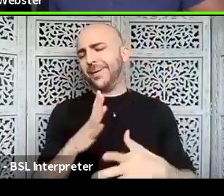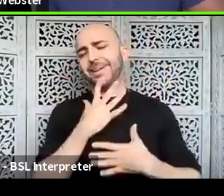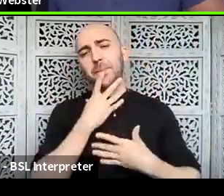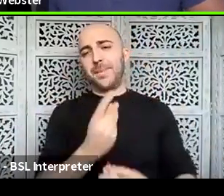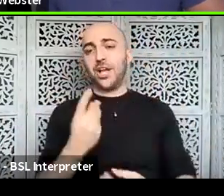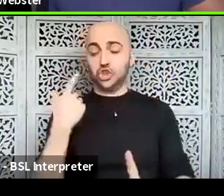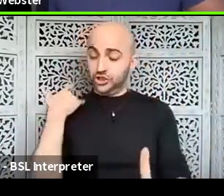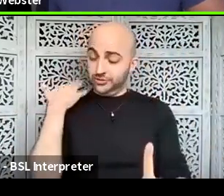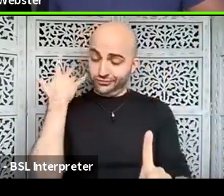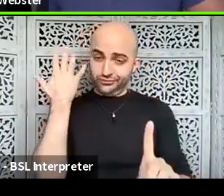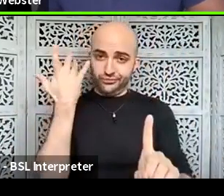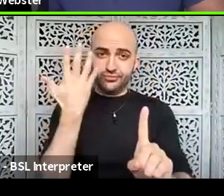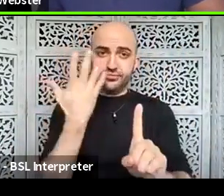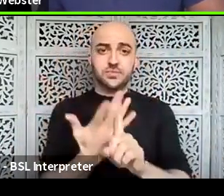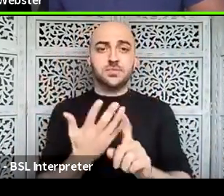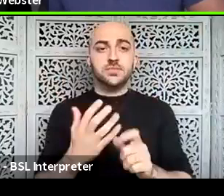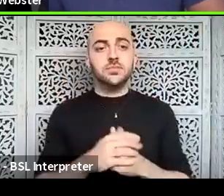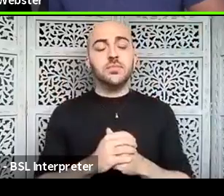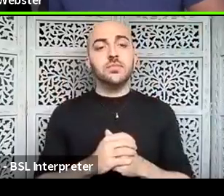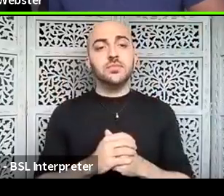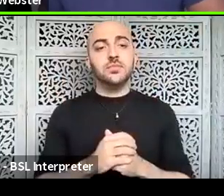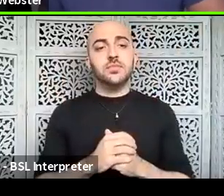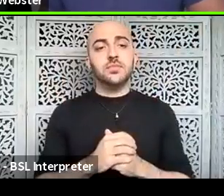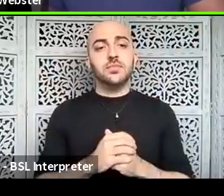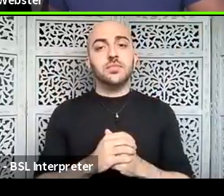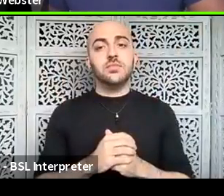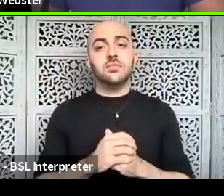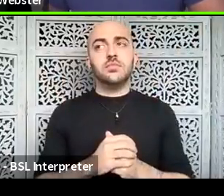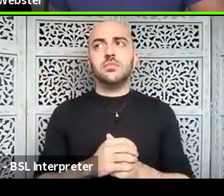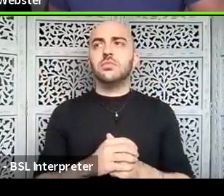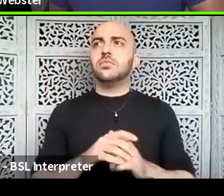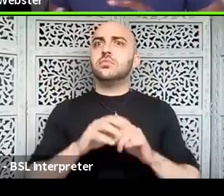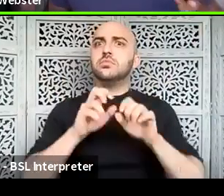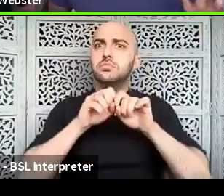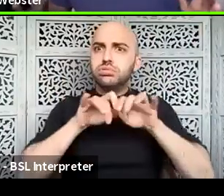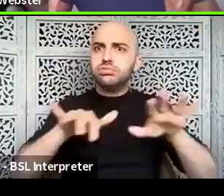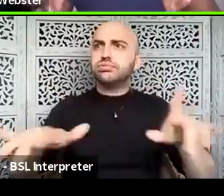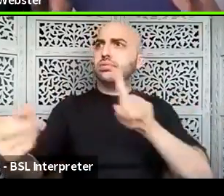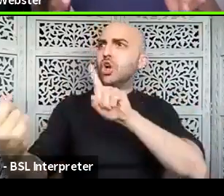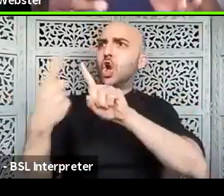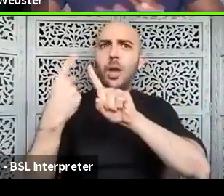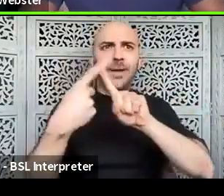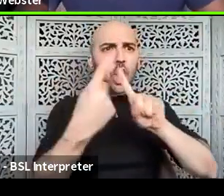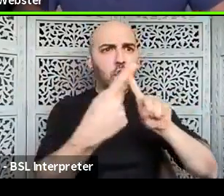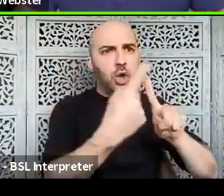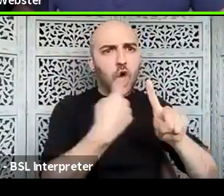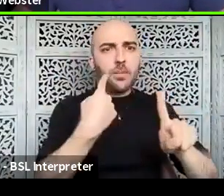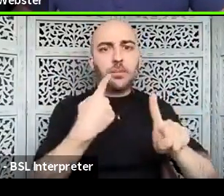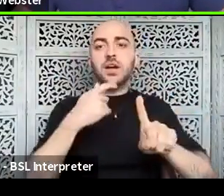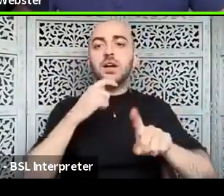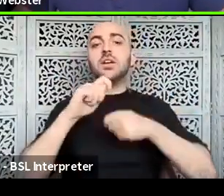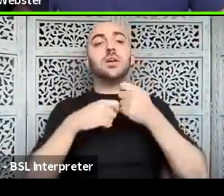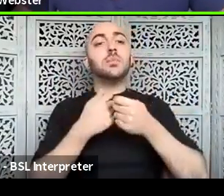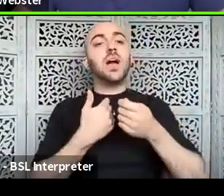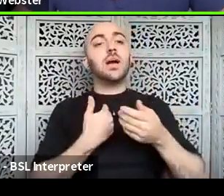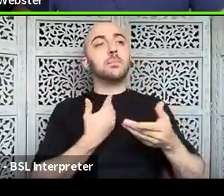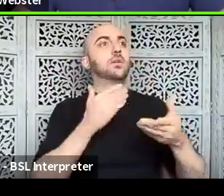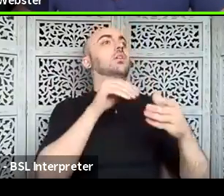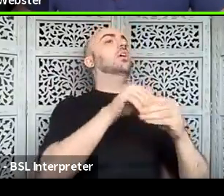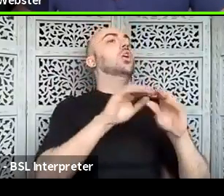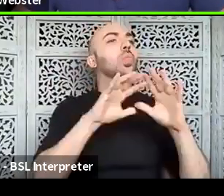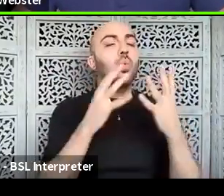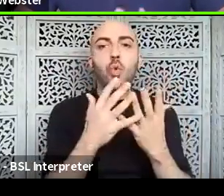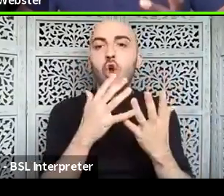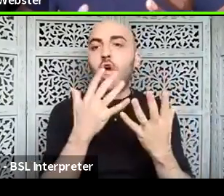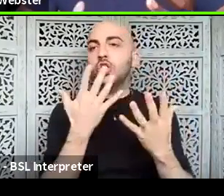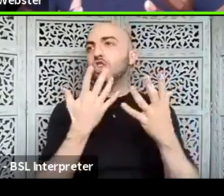get-go. And then that sort of got lots of comments, and then it seemed to, push me into this world of diversity,